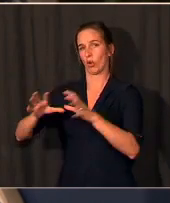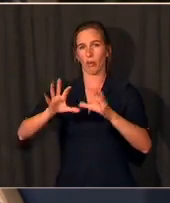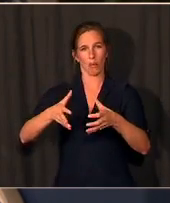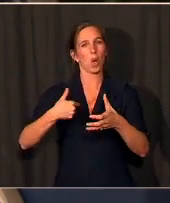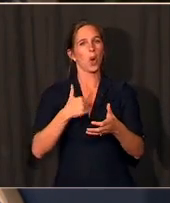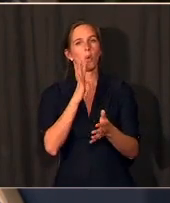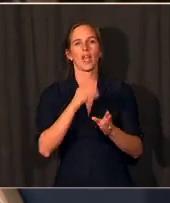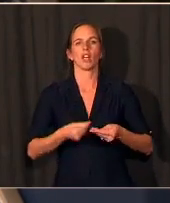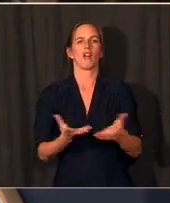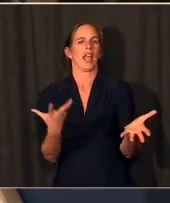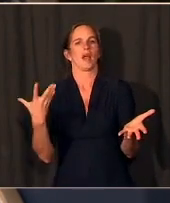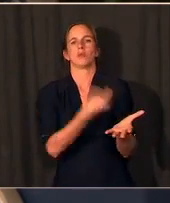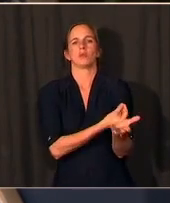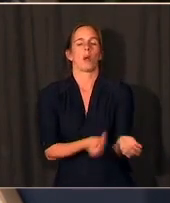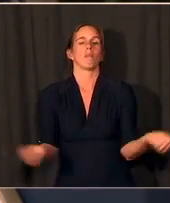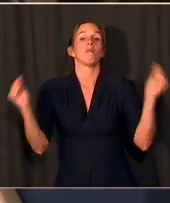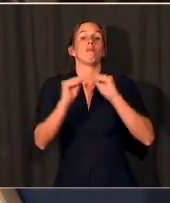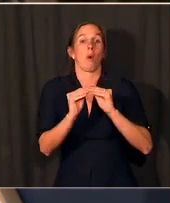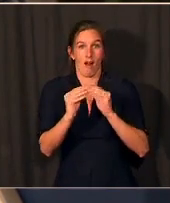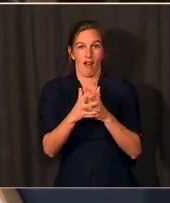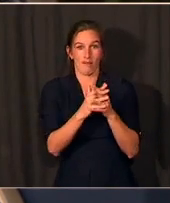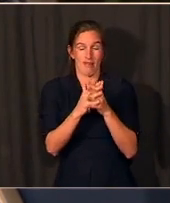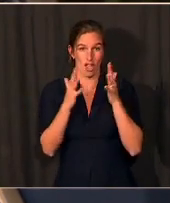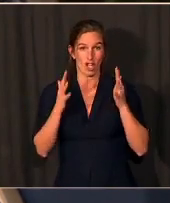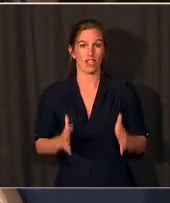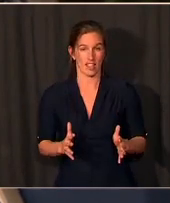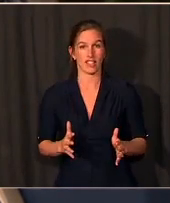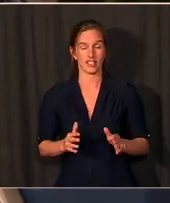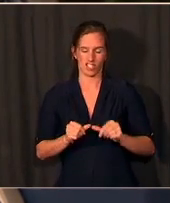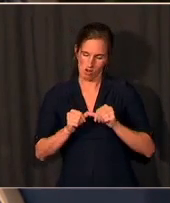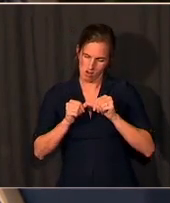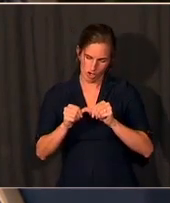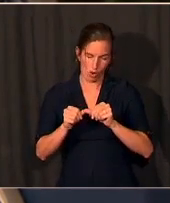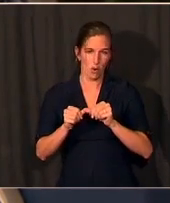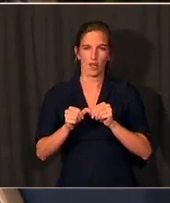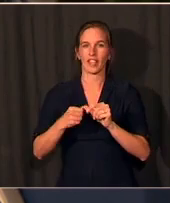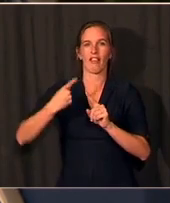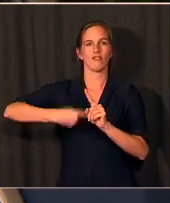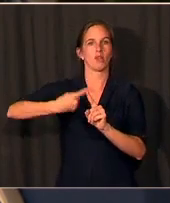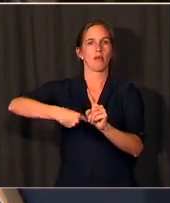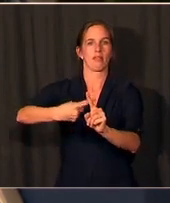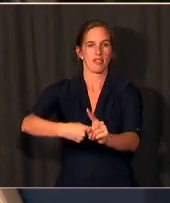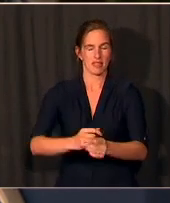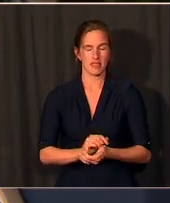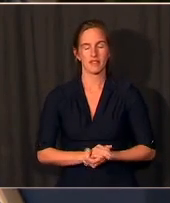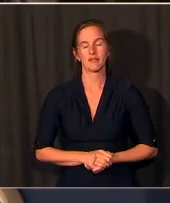number of Americans on an ongoing basis per month.